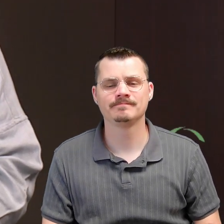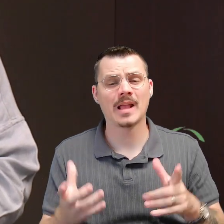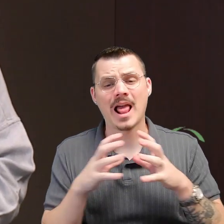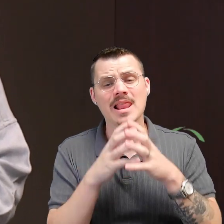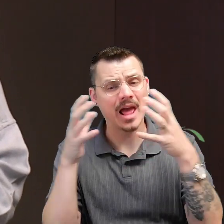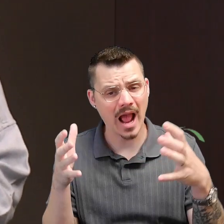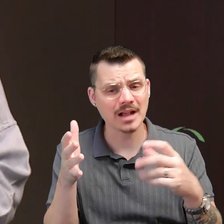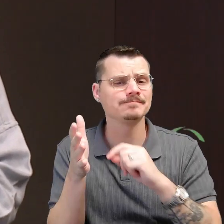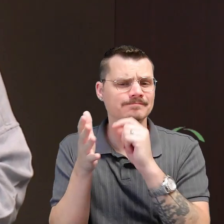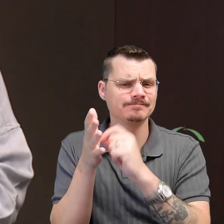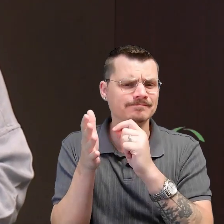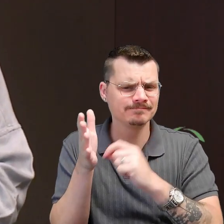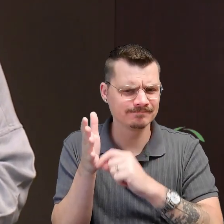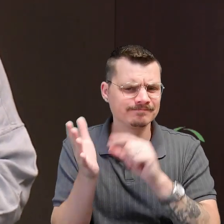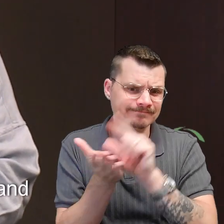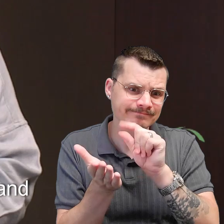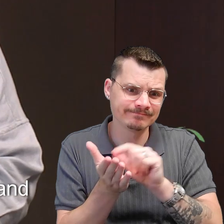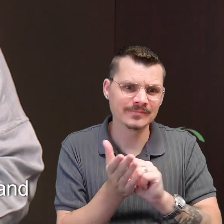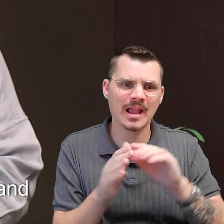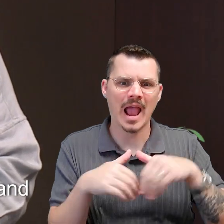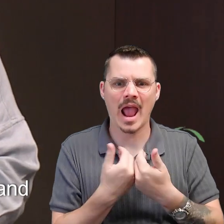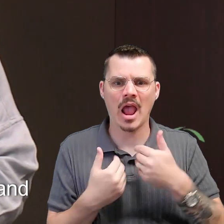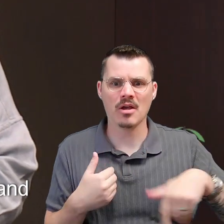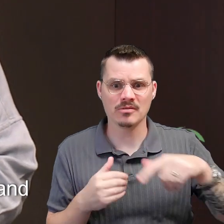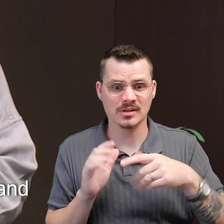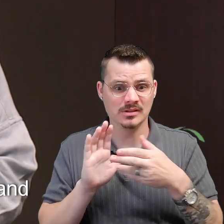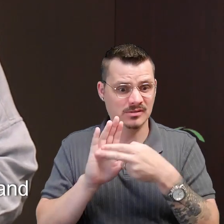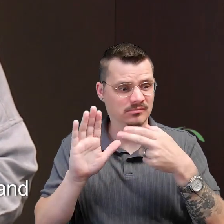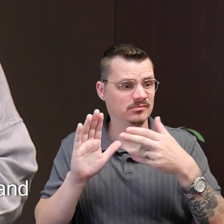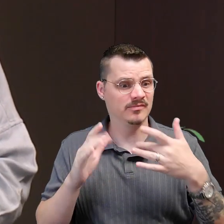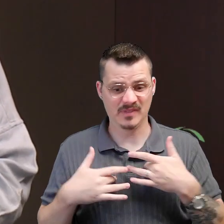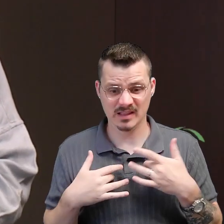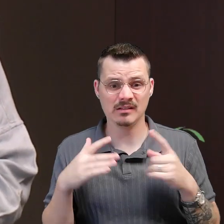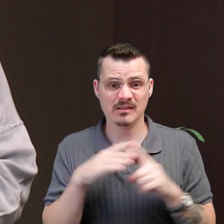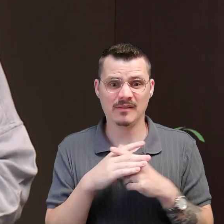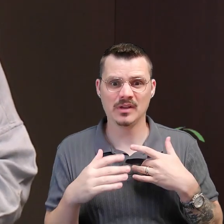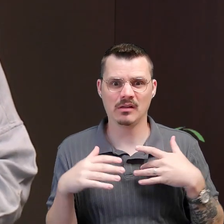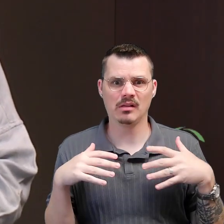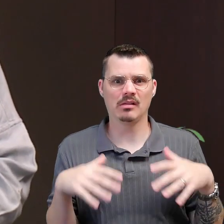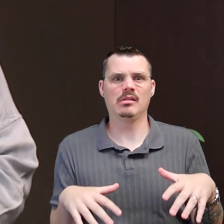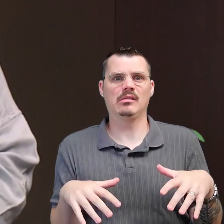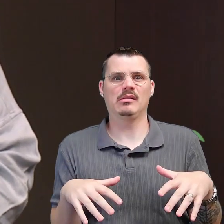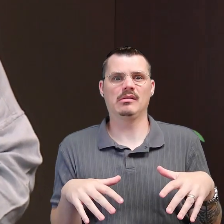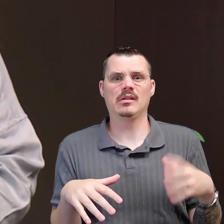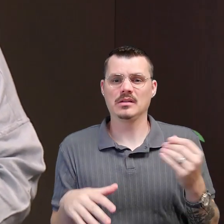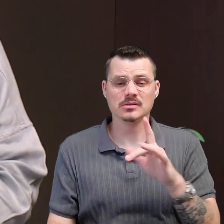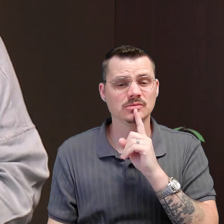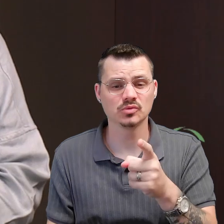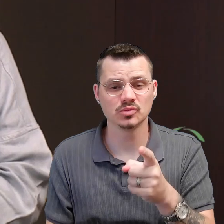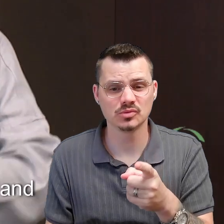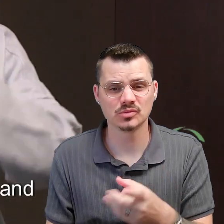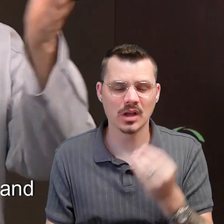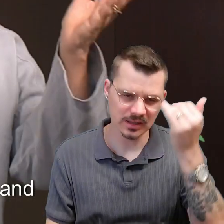A lot is written about how incapacitating these conditions are, and that's absolutely true. There's also a lot made